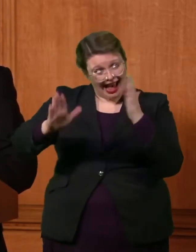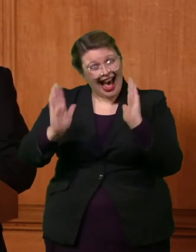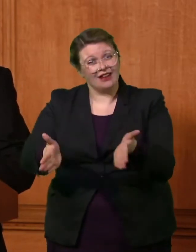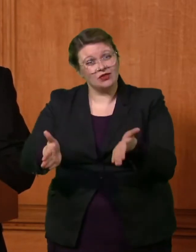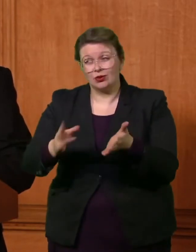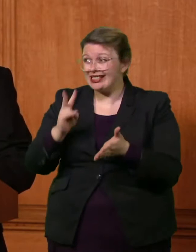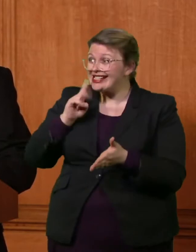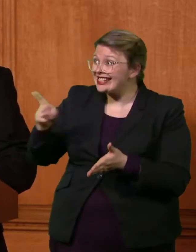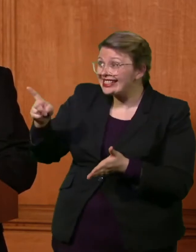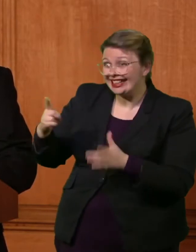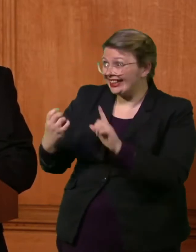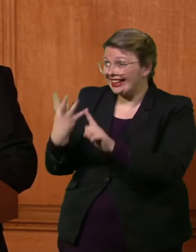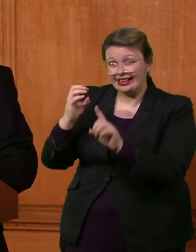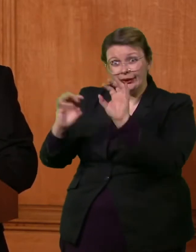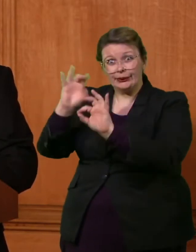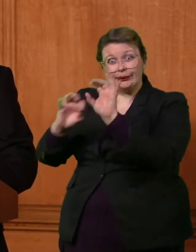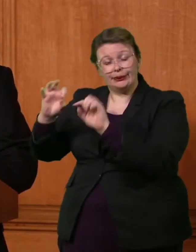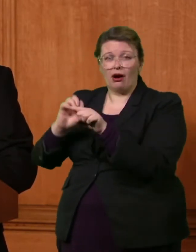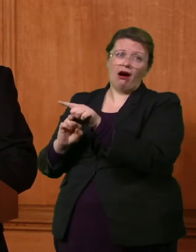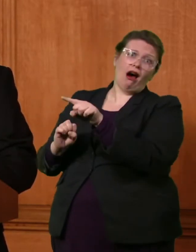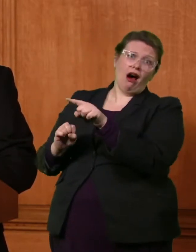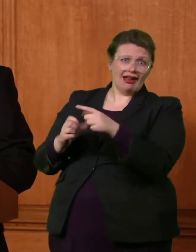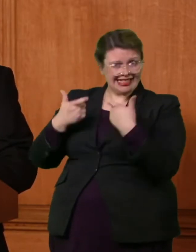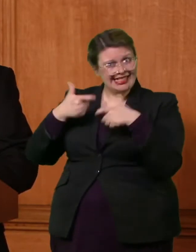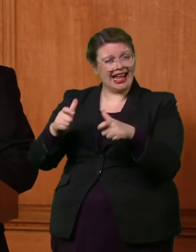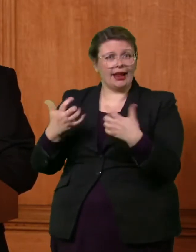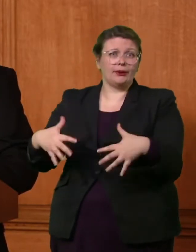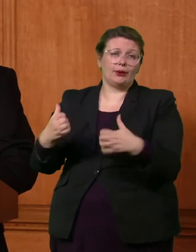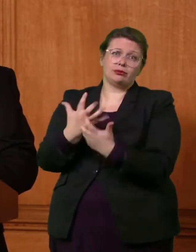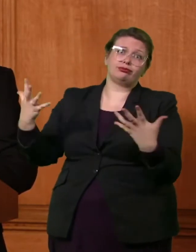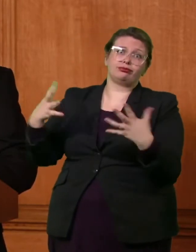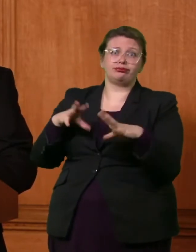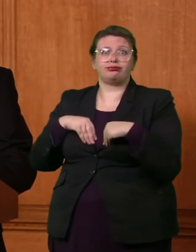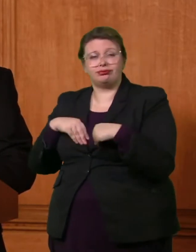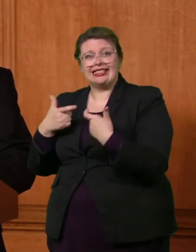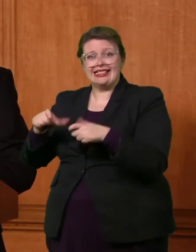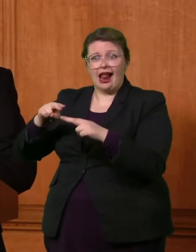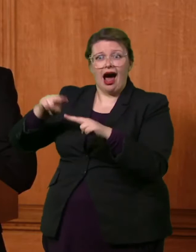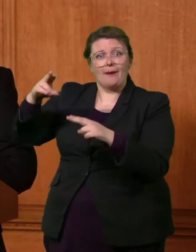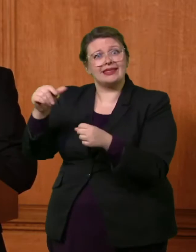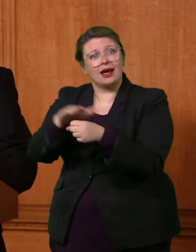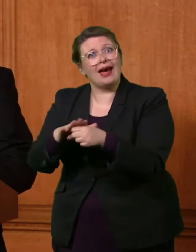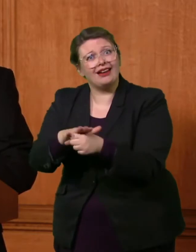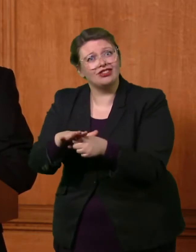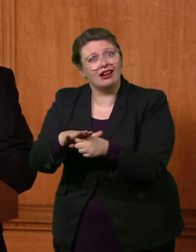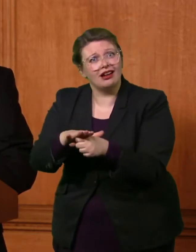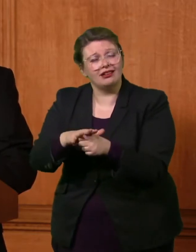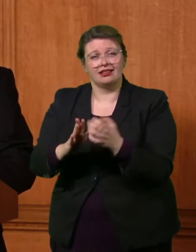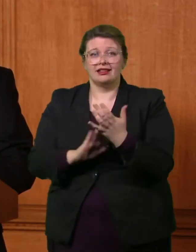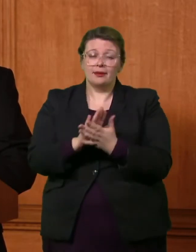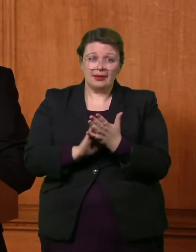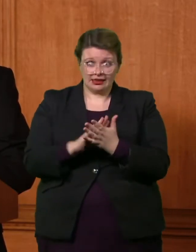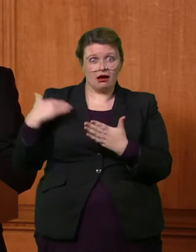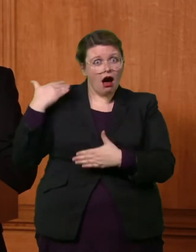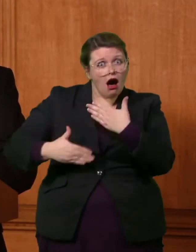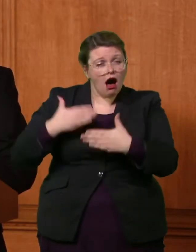key message tonight is, look, this is all going very well, but there are some worry signs that people are